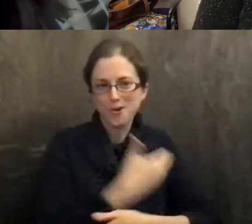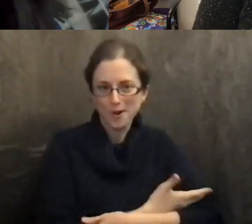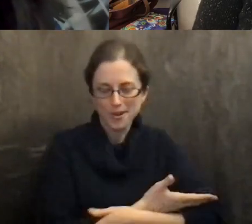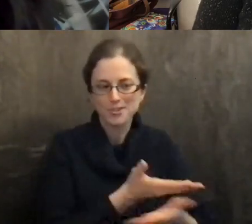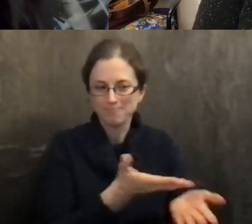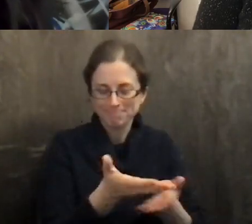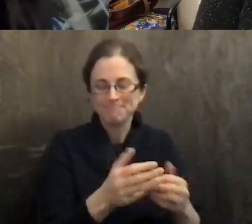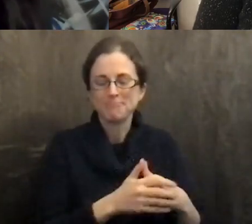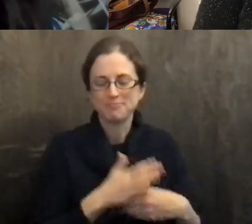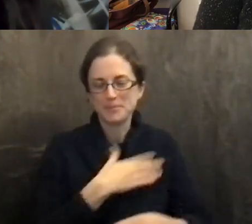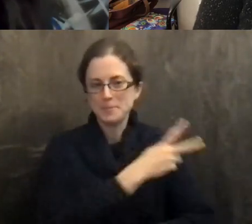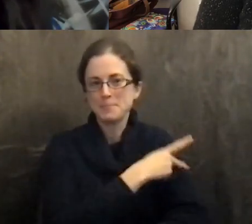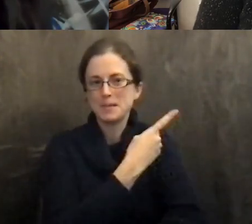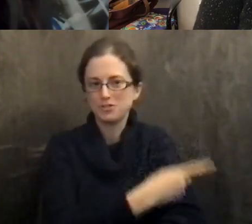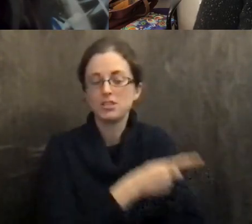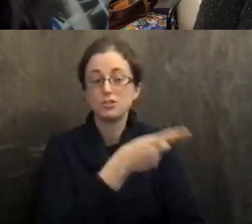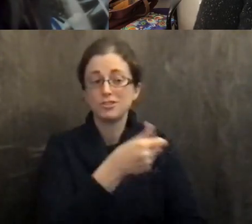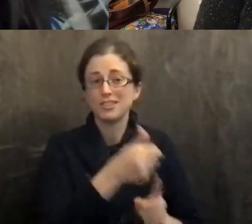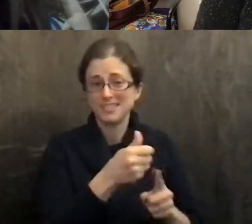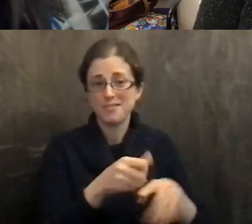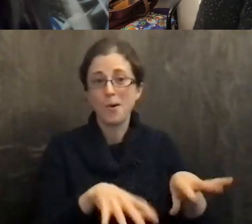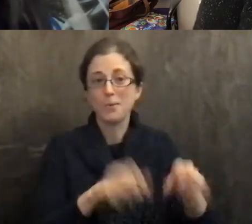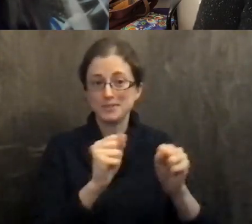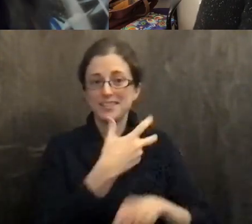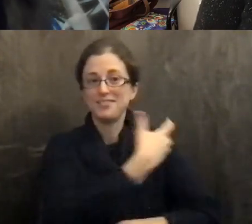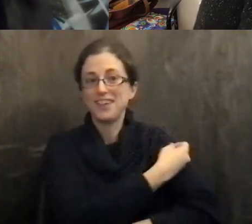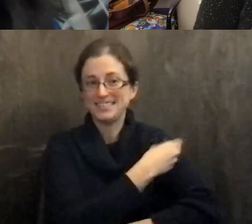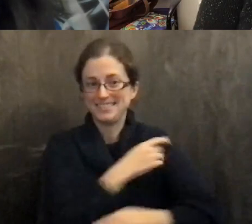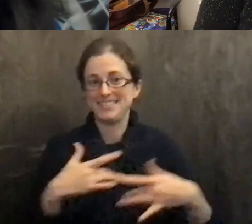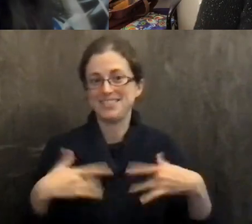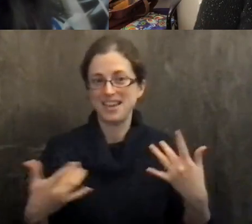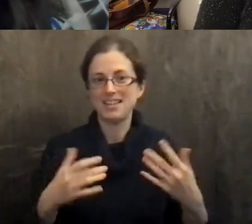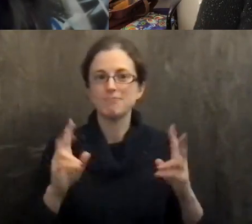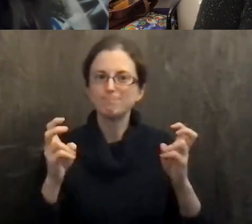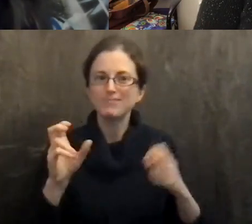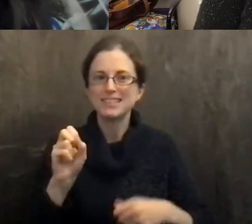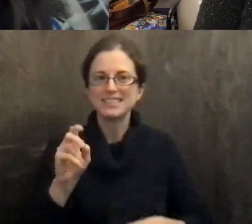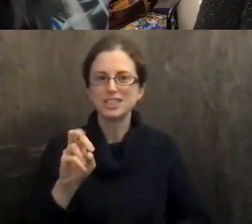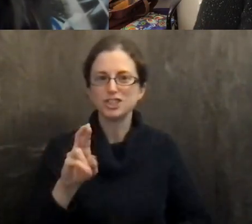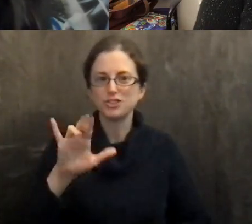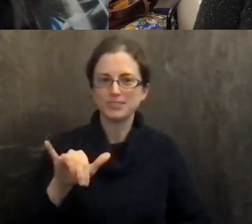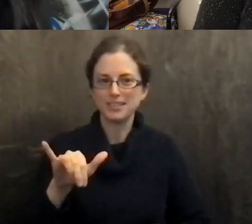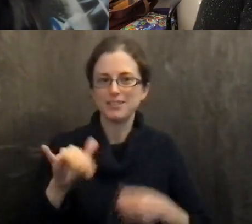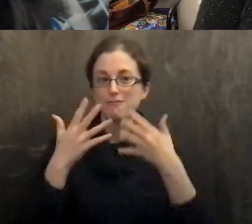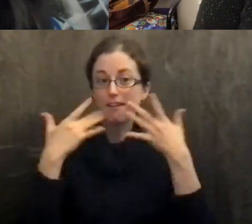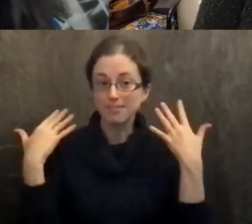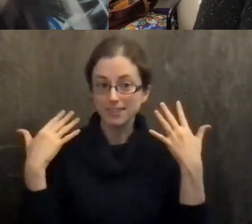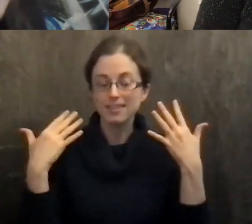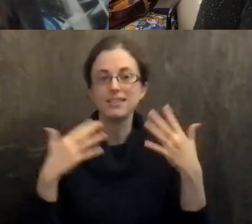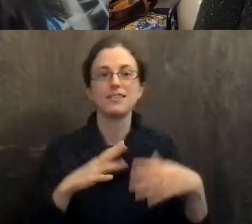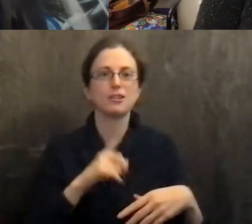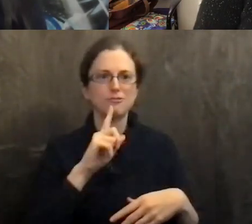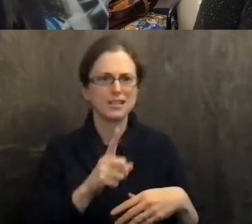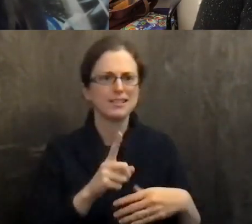was sensory friendly and was thoughtful of the needs of people with developmental differences who